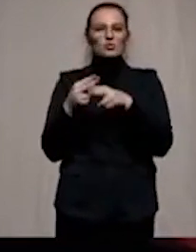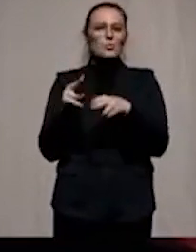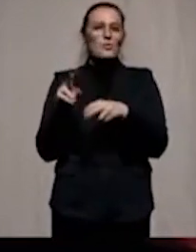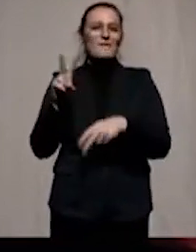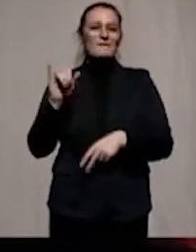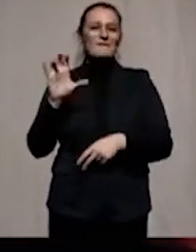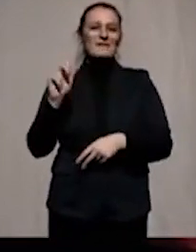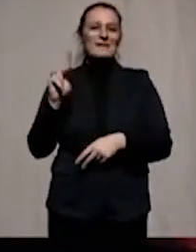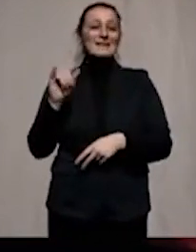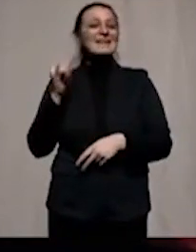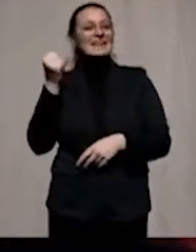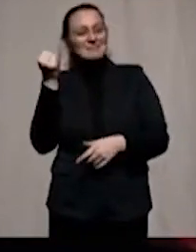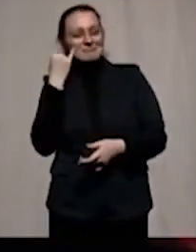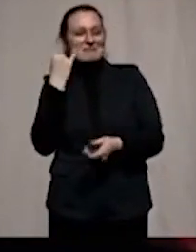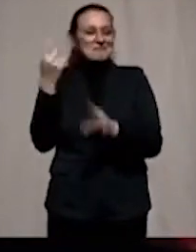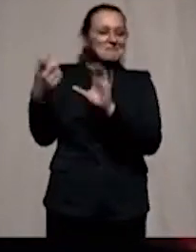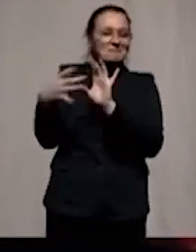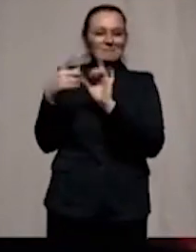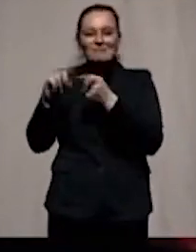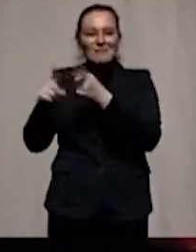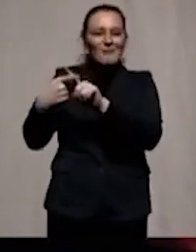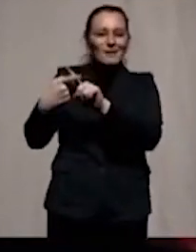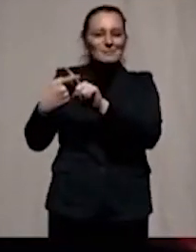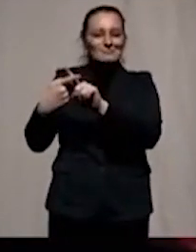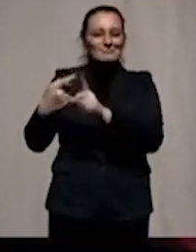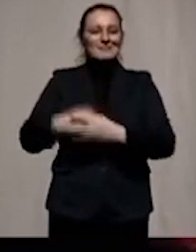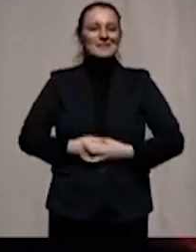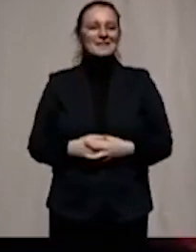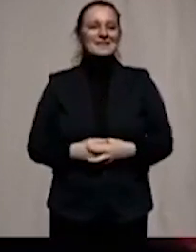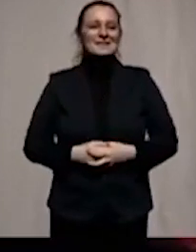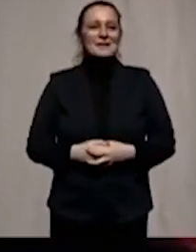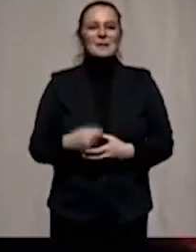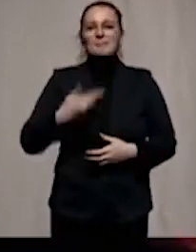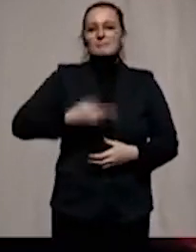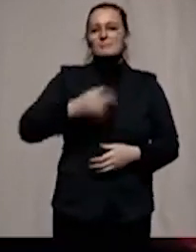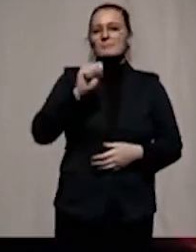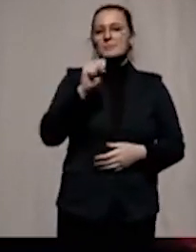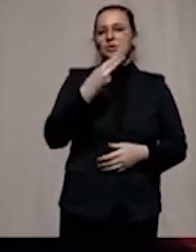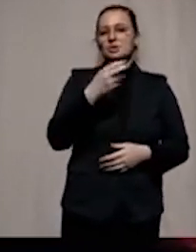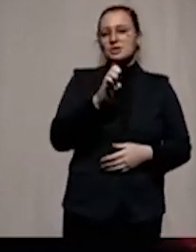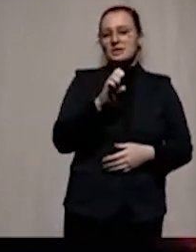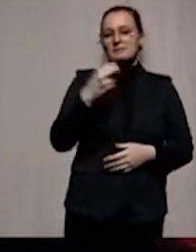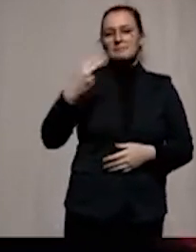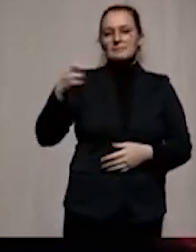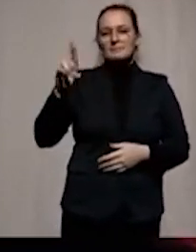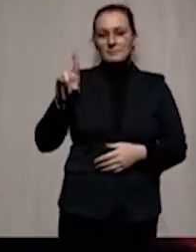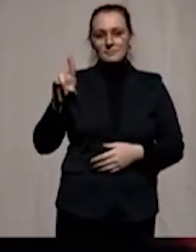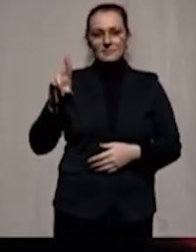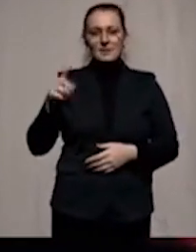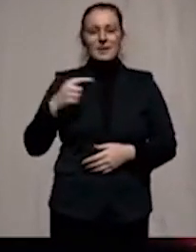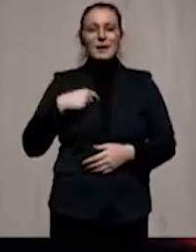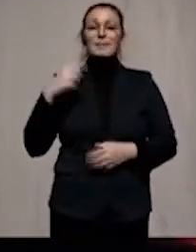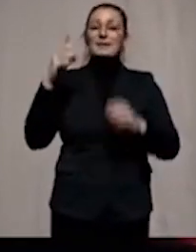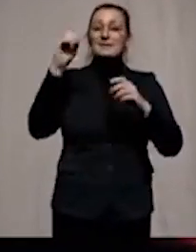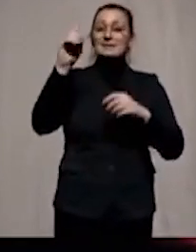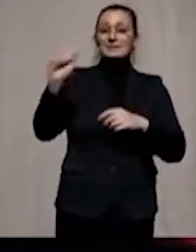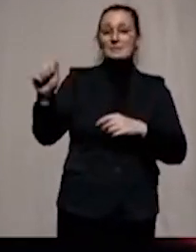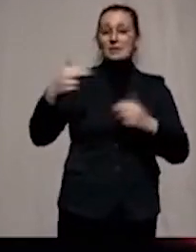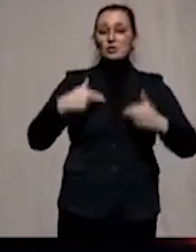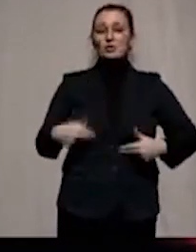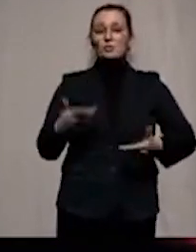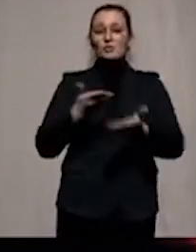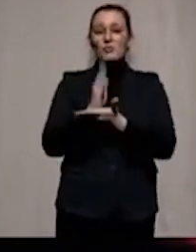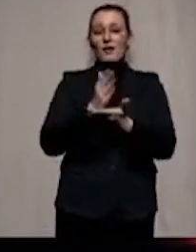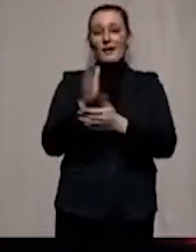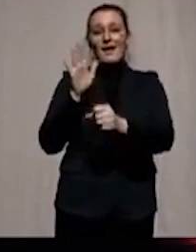me. My pronouns are she and her. I am a disability and human rights activist. I